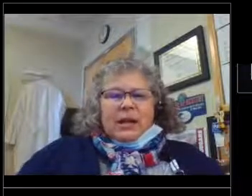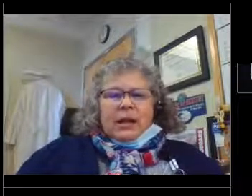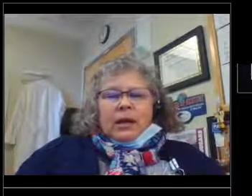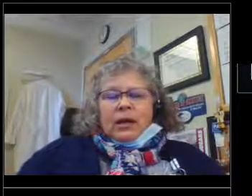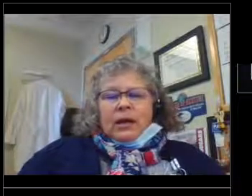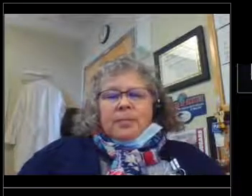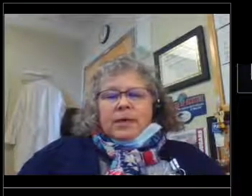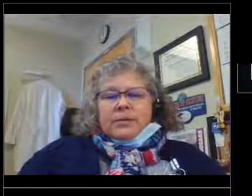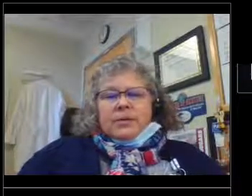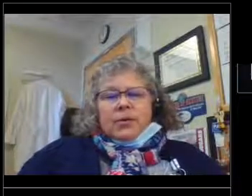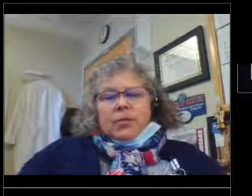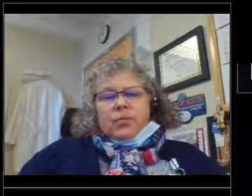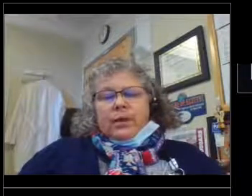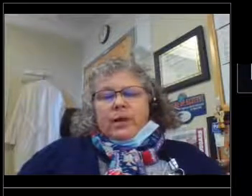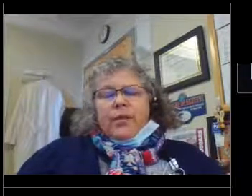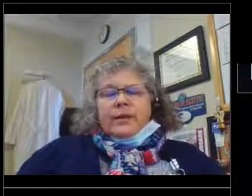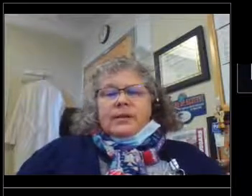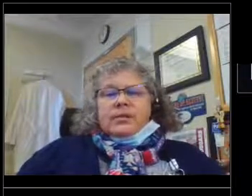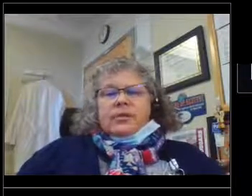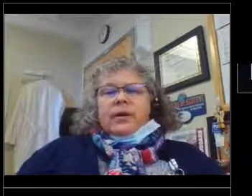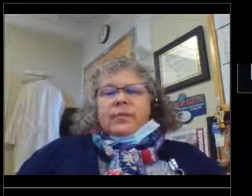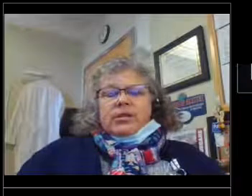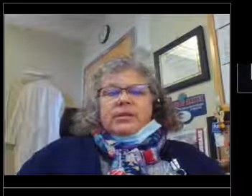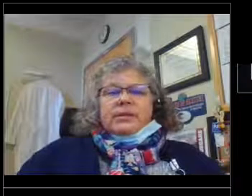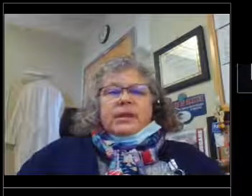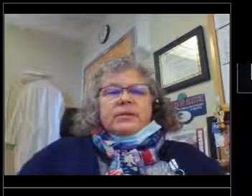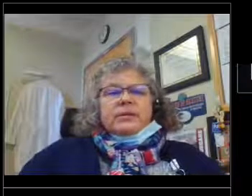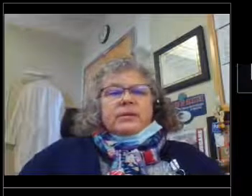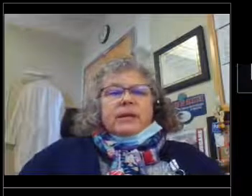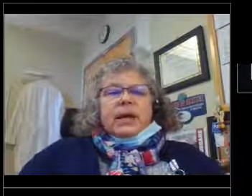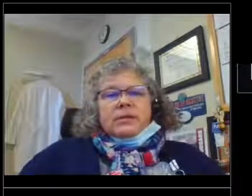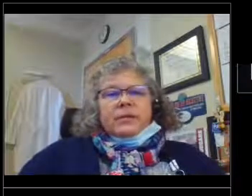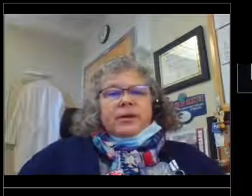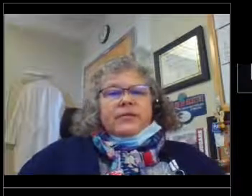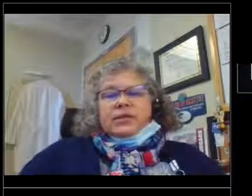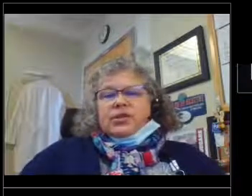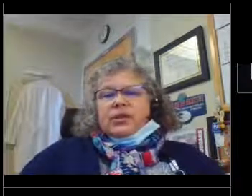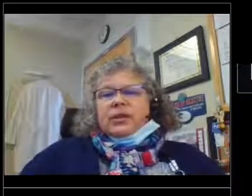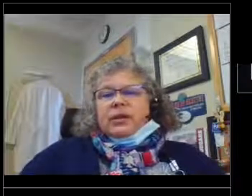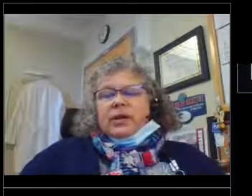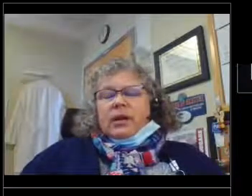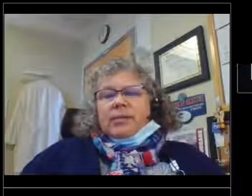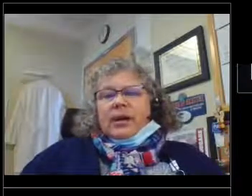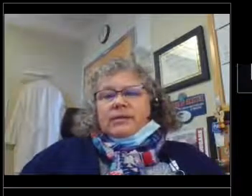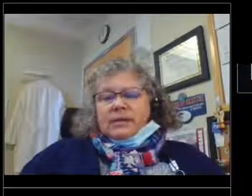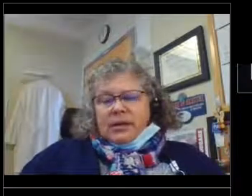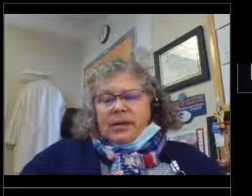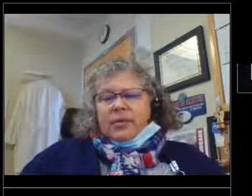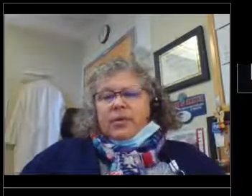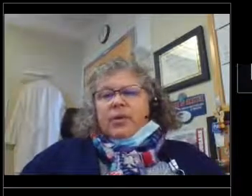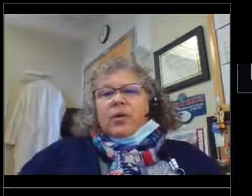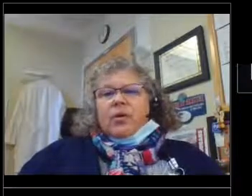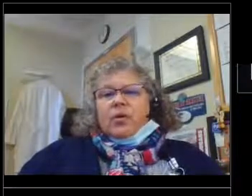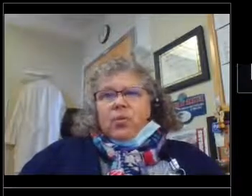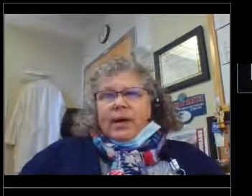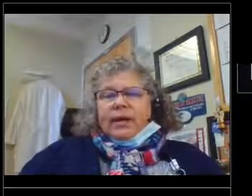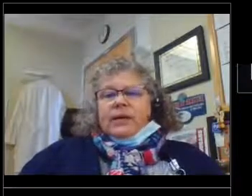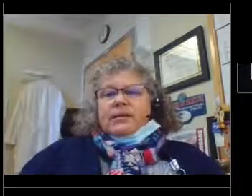Washington. So one of the things that you want to make sure is that you discuss with your physician as a team